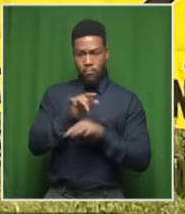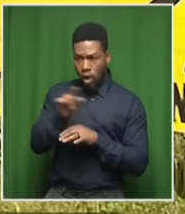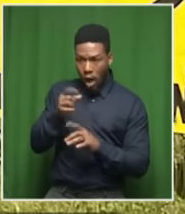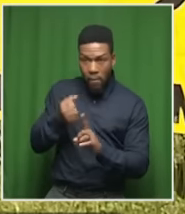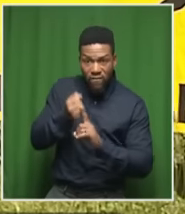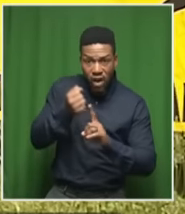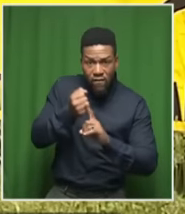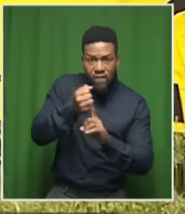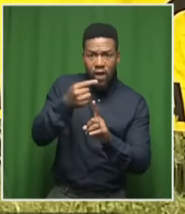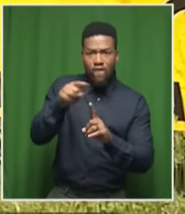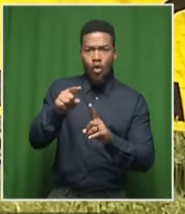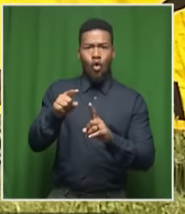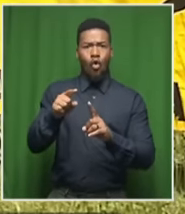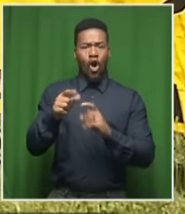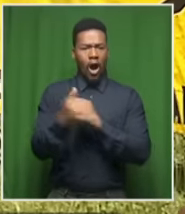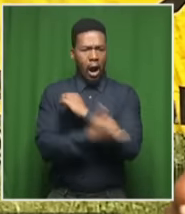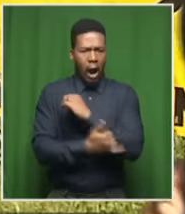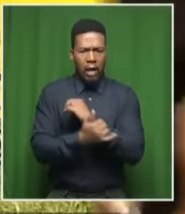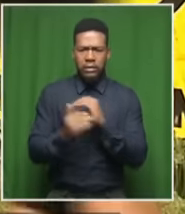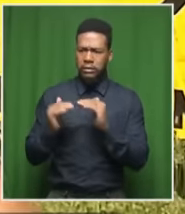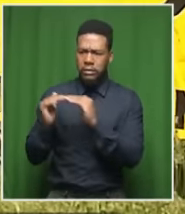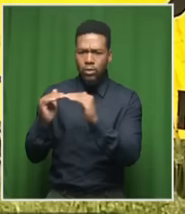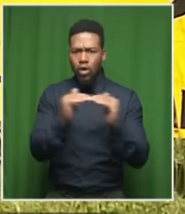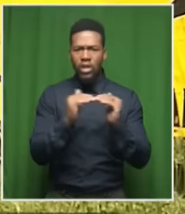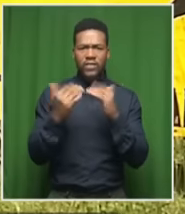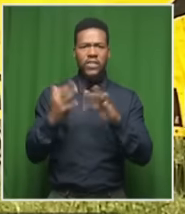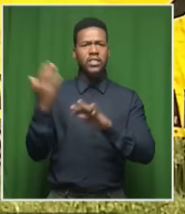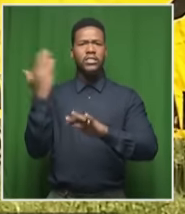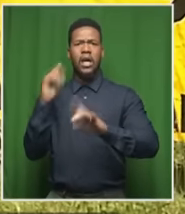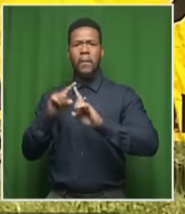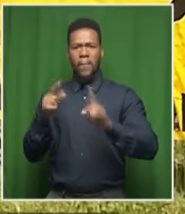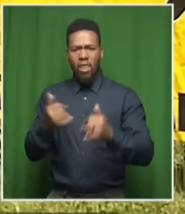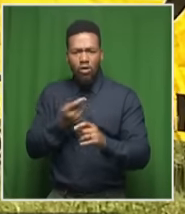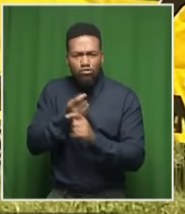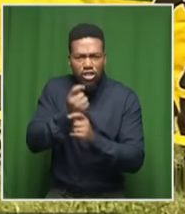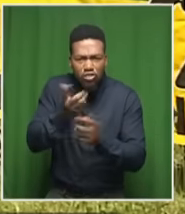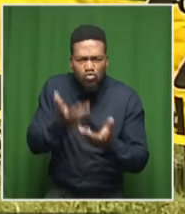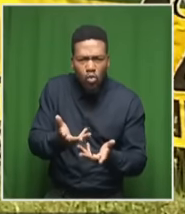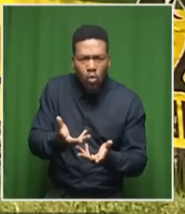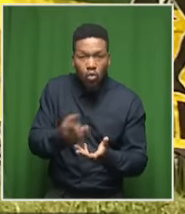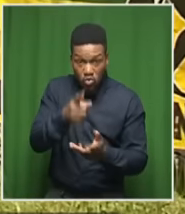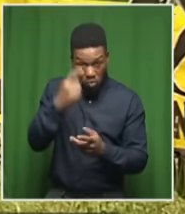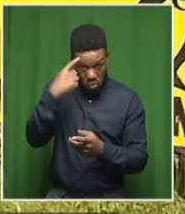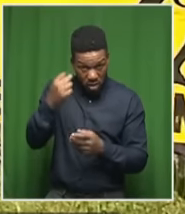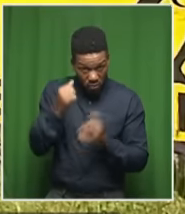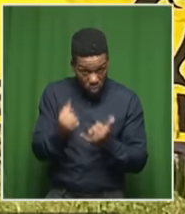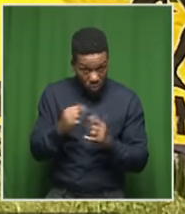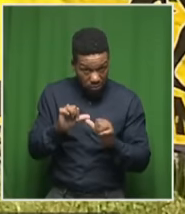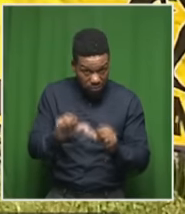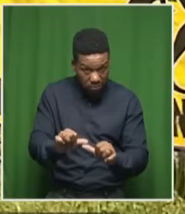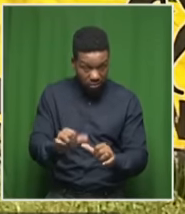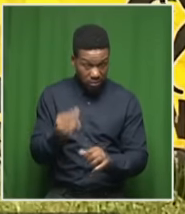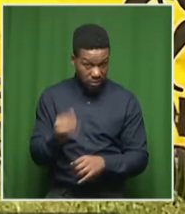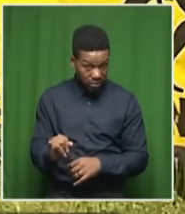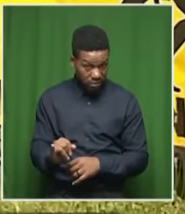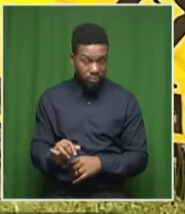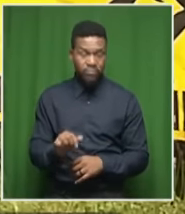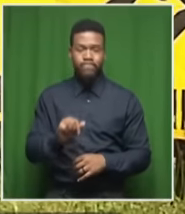the country's democracy. Is this a stance that you still hold? Yes, very much. And everybody knows it very well that